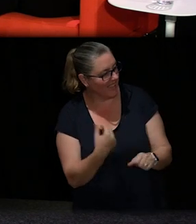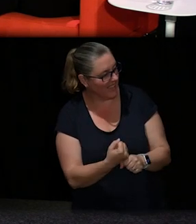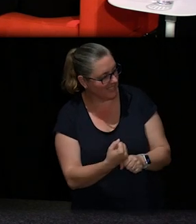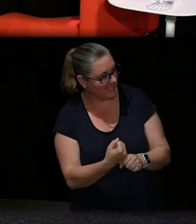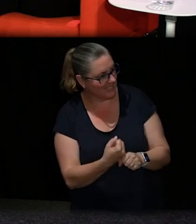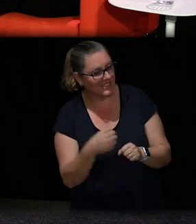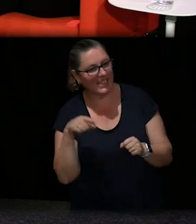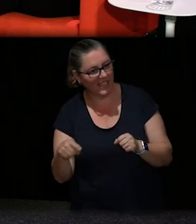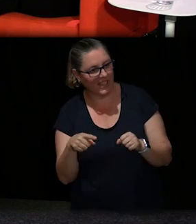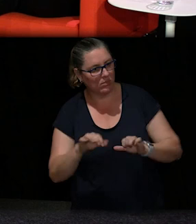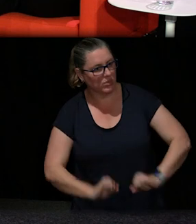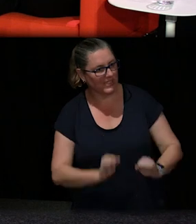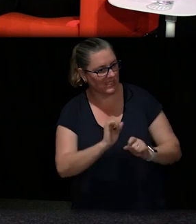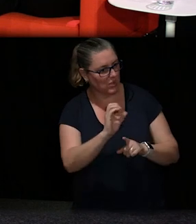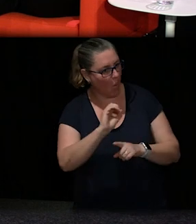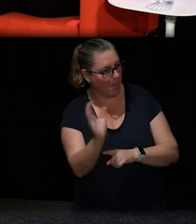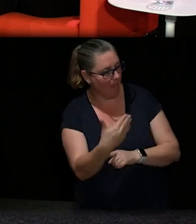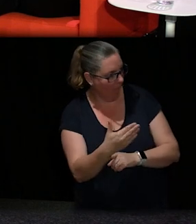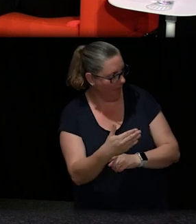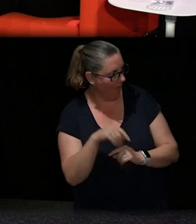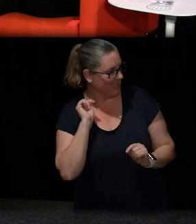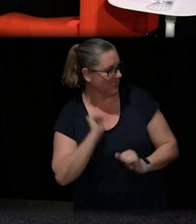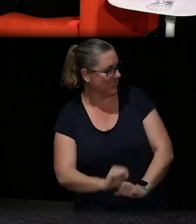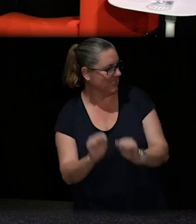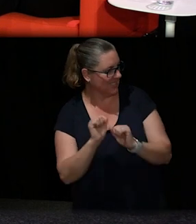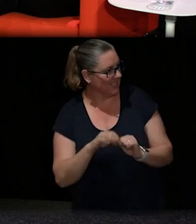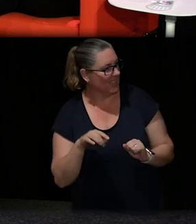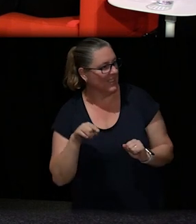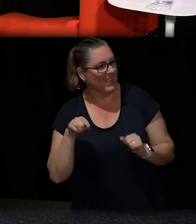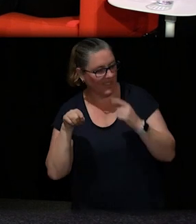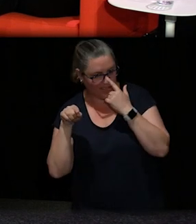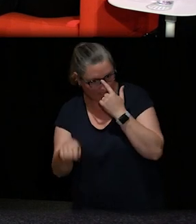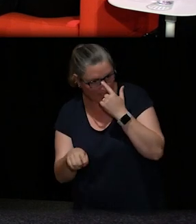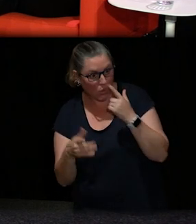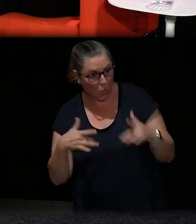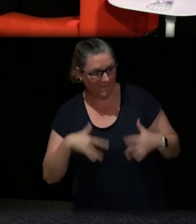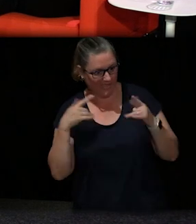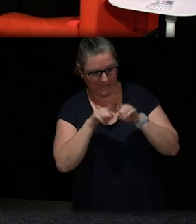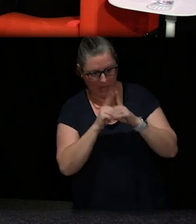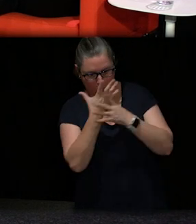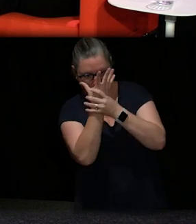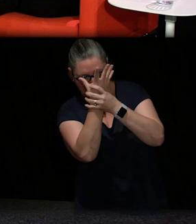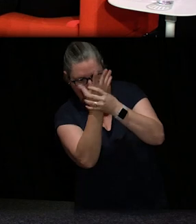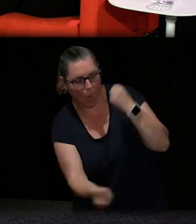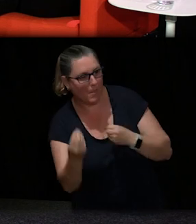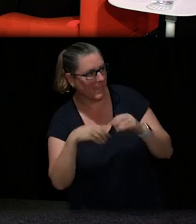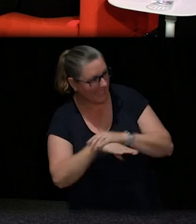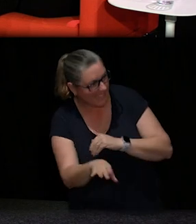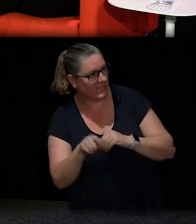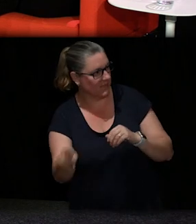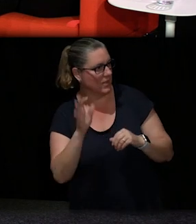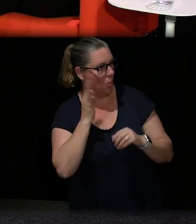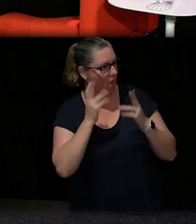is... You do feel like you're in there. I'm glad. Really, I would expect it to be well written, and it is. Thank you.